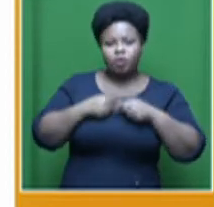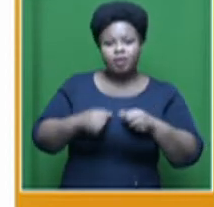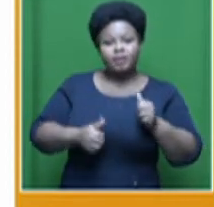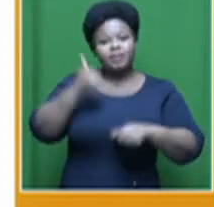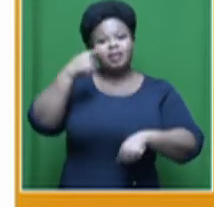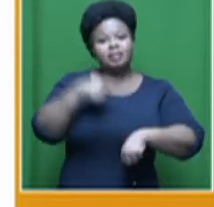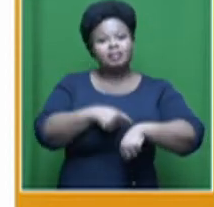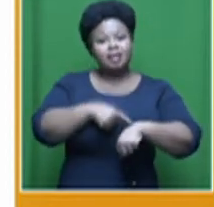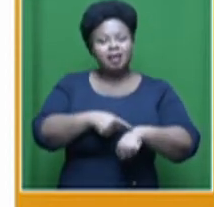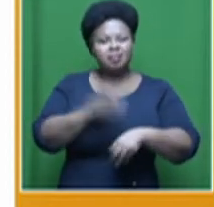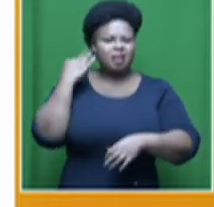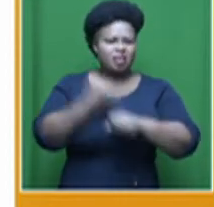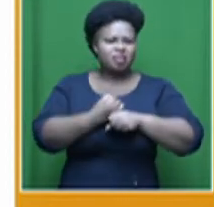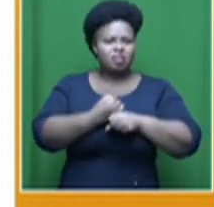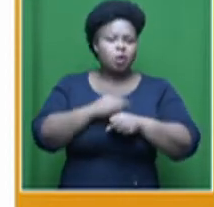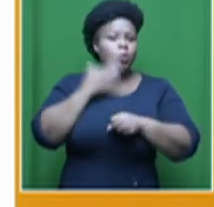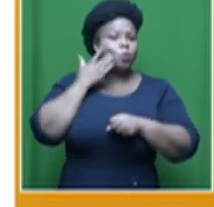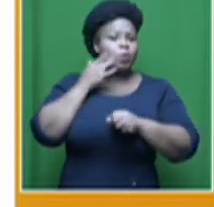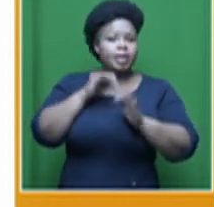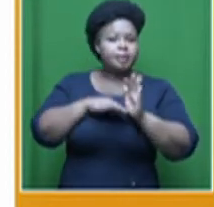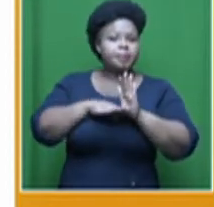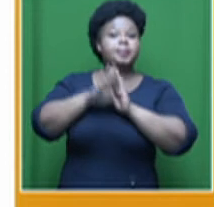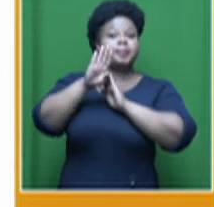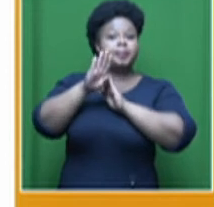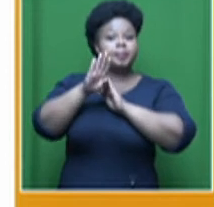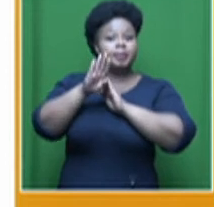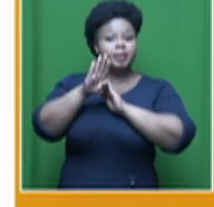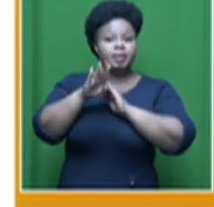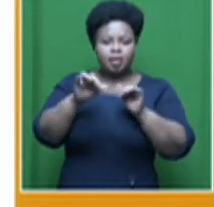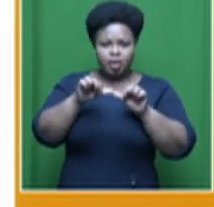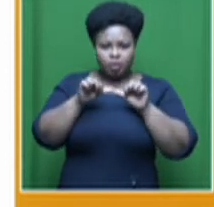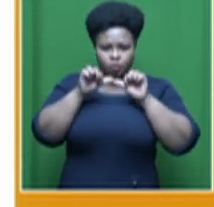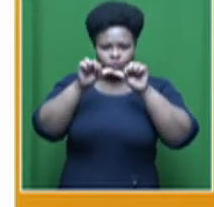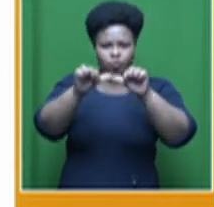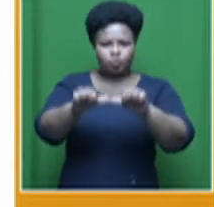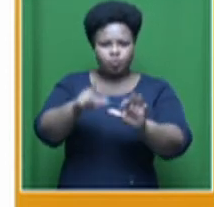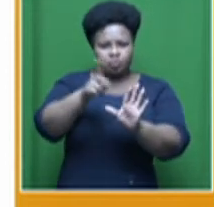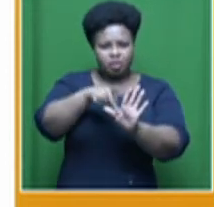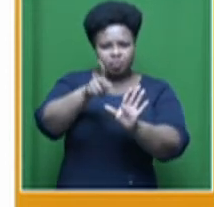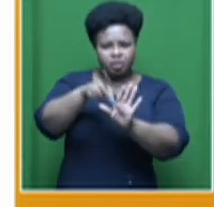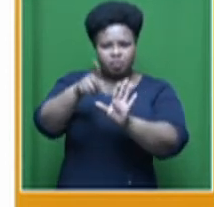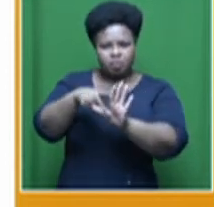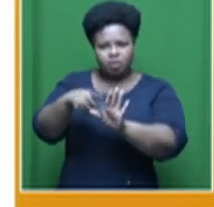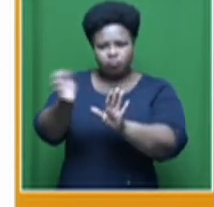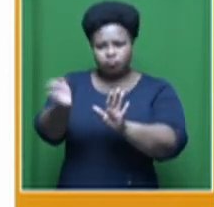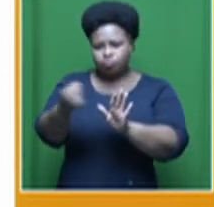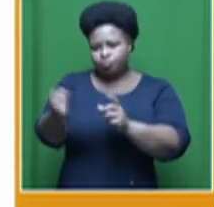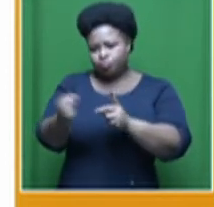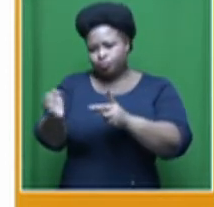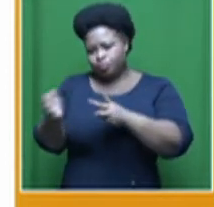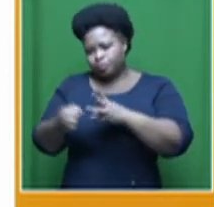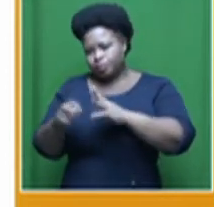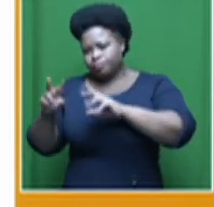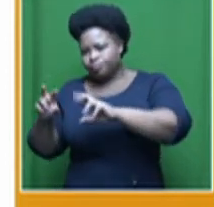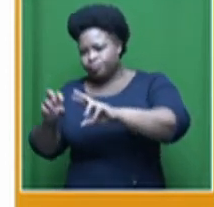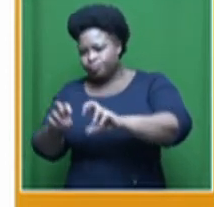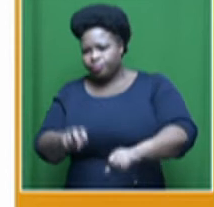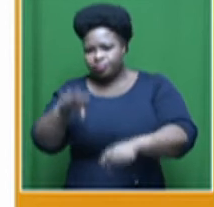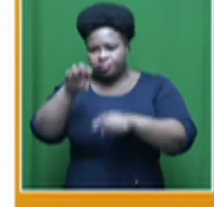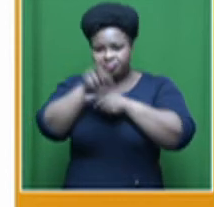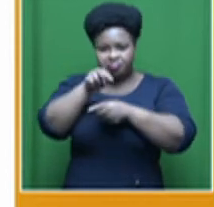wave of the outbreak had peaked. And as we continued enrolling participants into the study, what we observed in